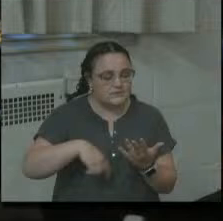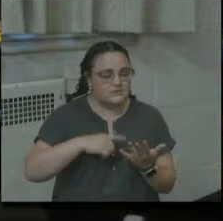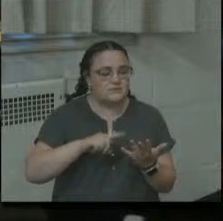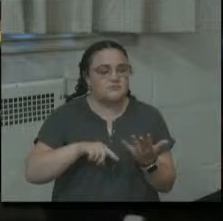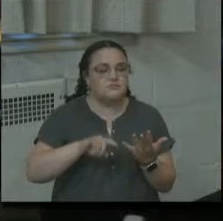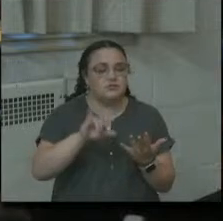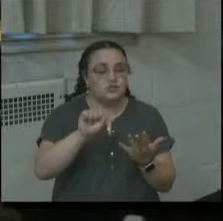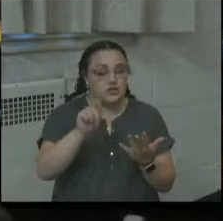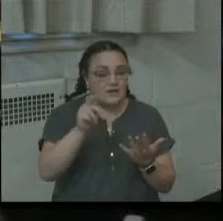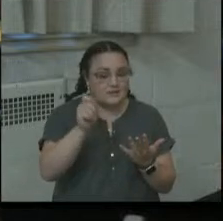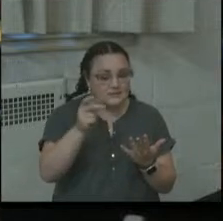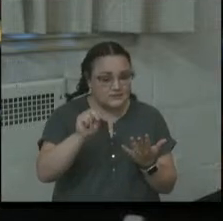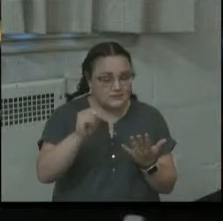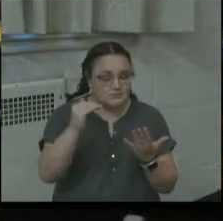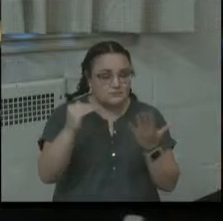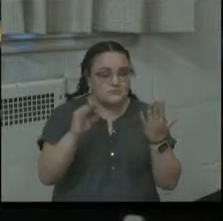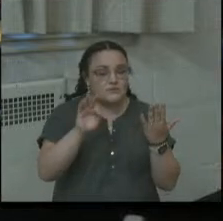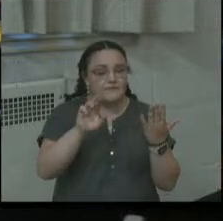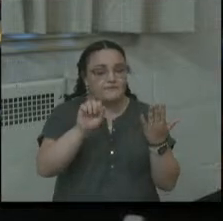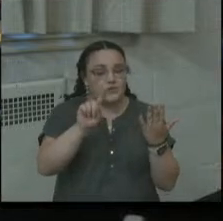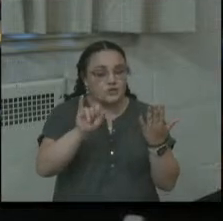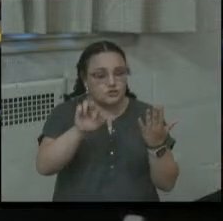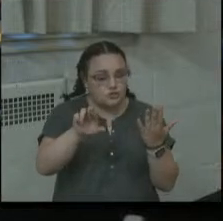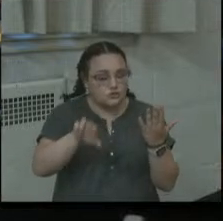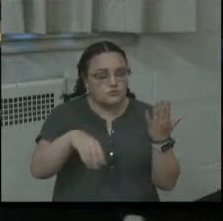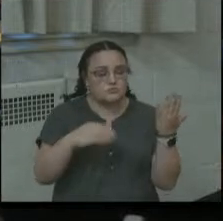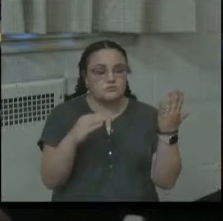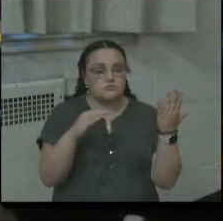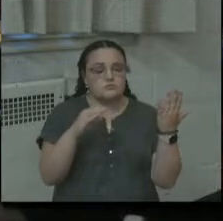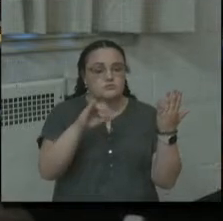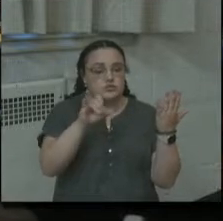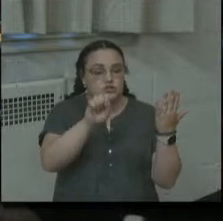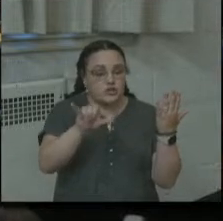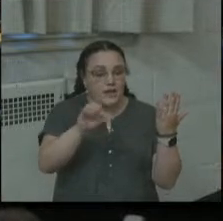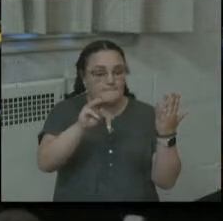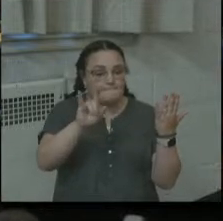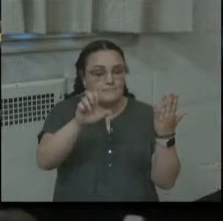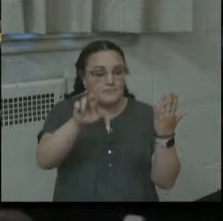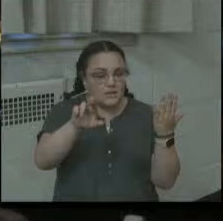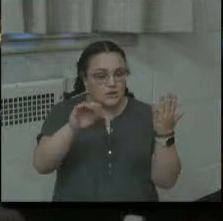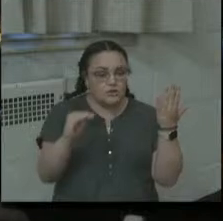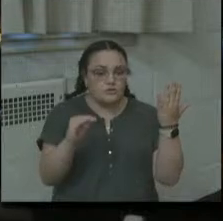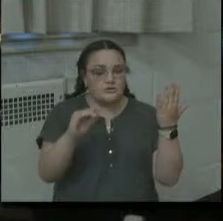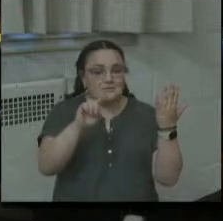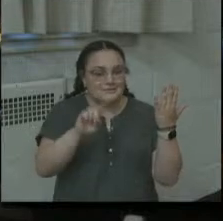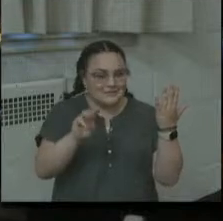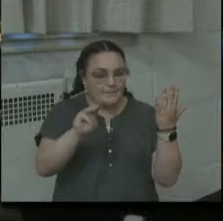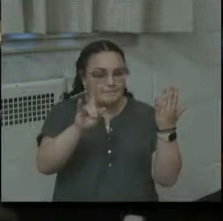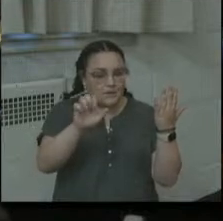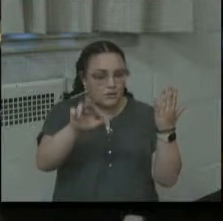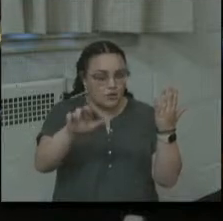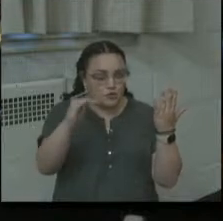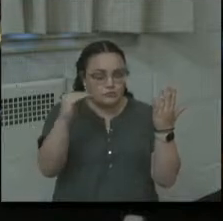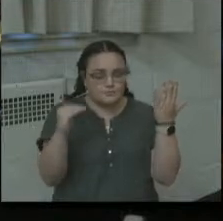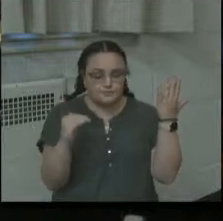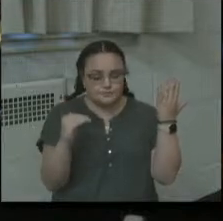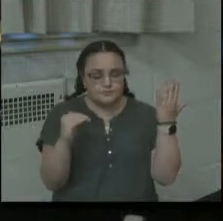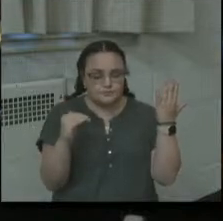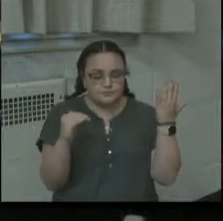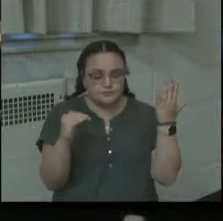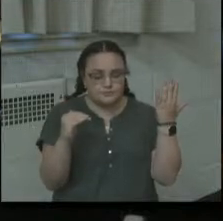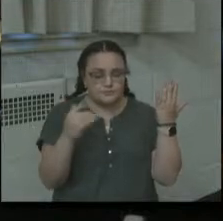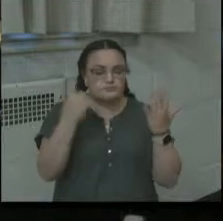Jackson. Mrs. Frazier. Aye. Dr. J. Miller. Dr. Z. Miller.